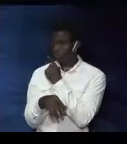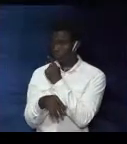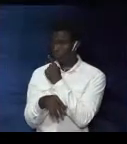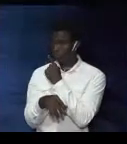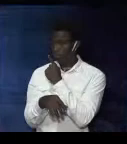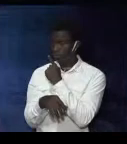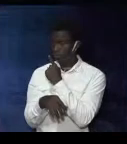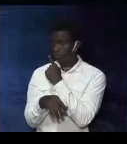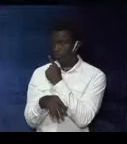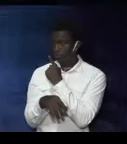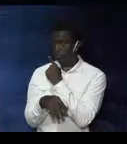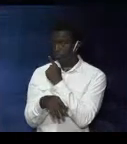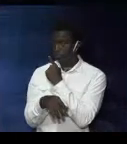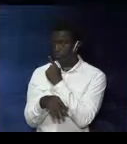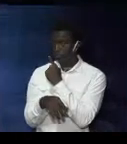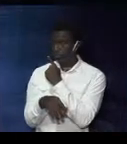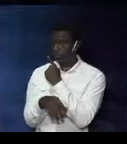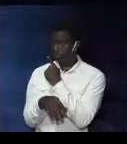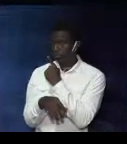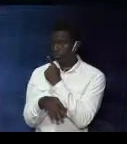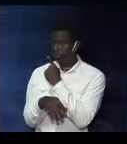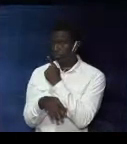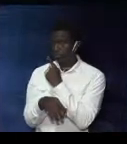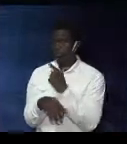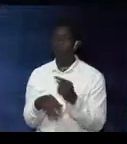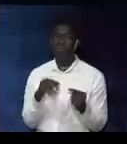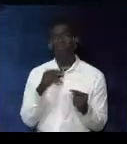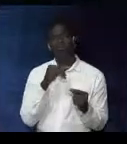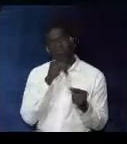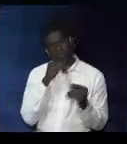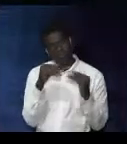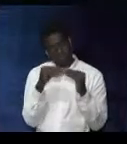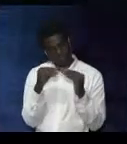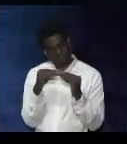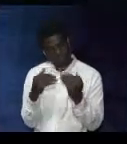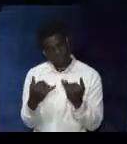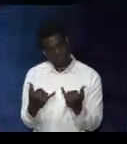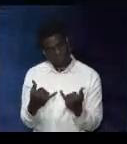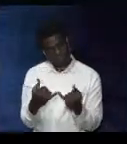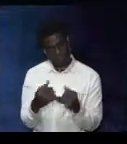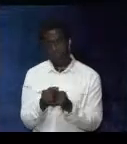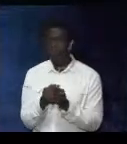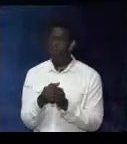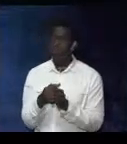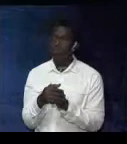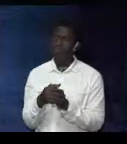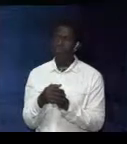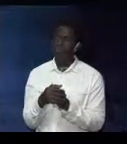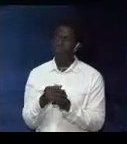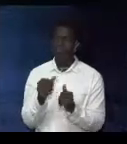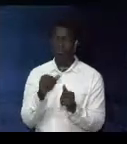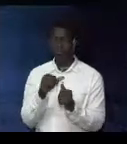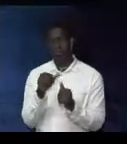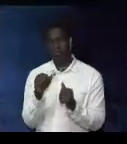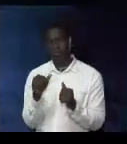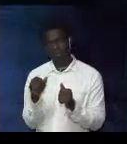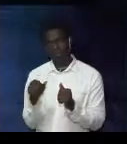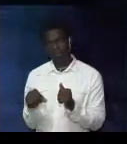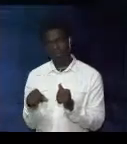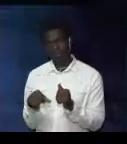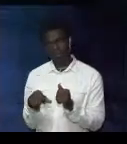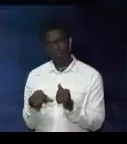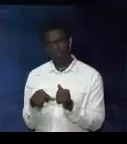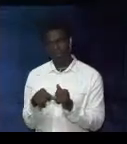you can see there is a large overlap. And along the other angle,